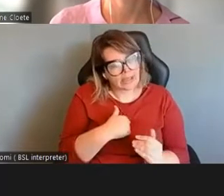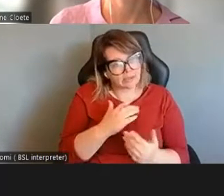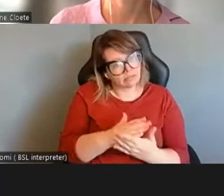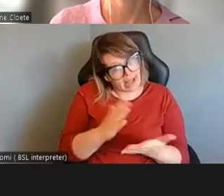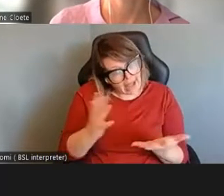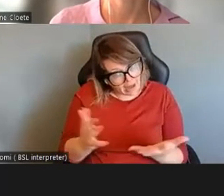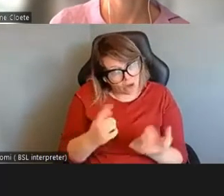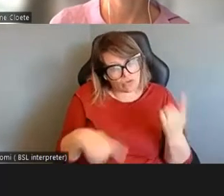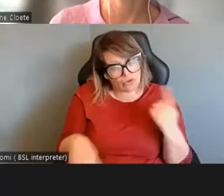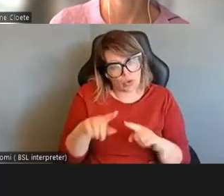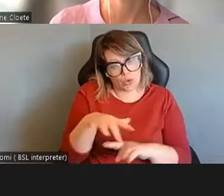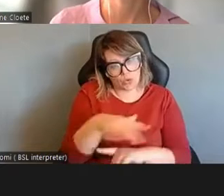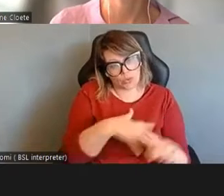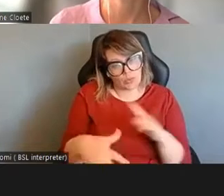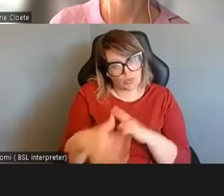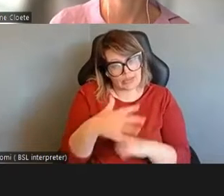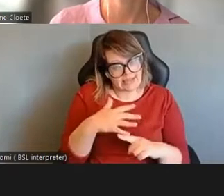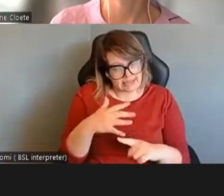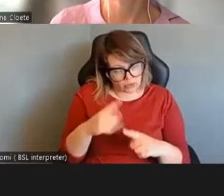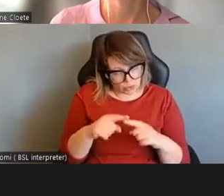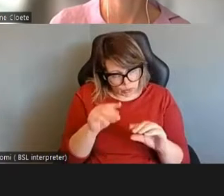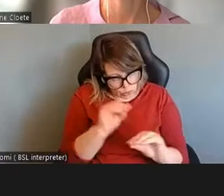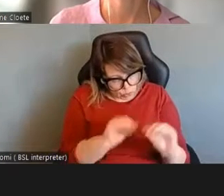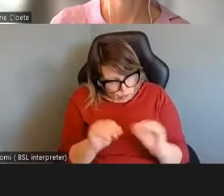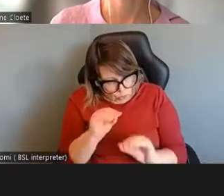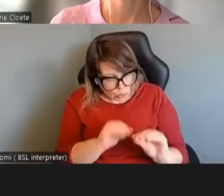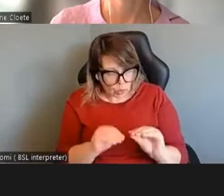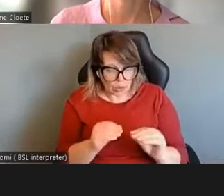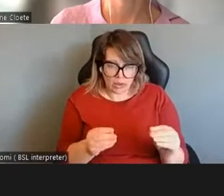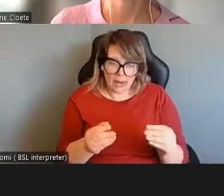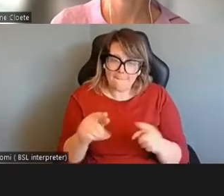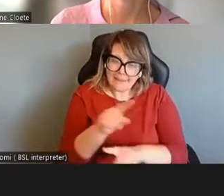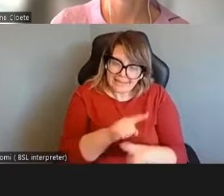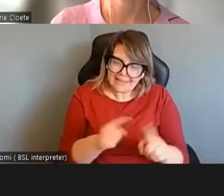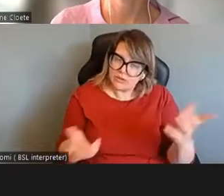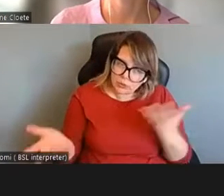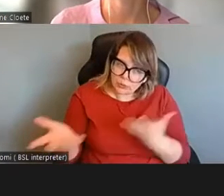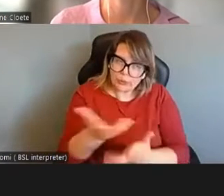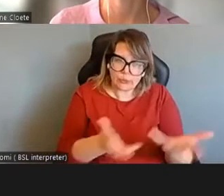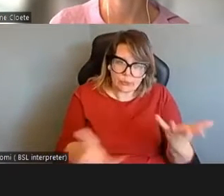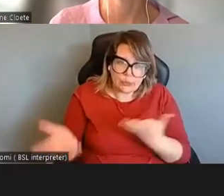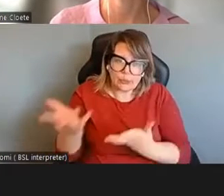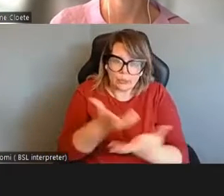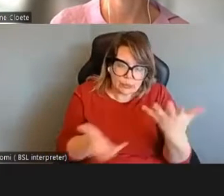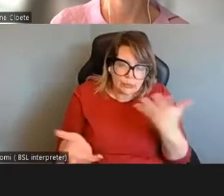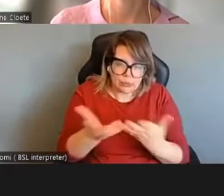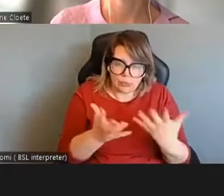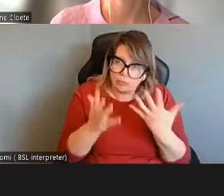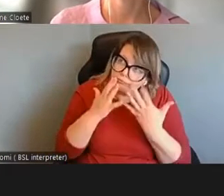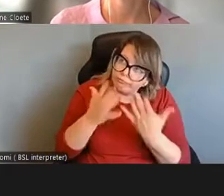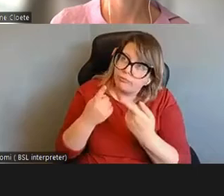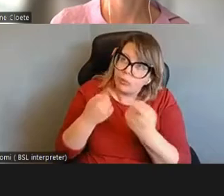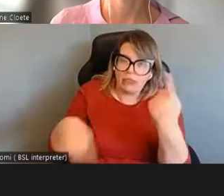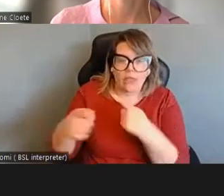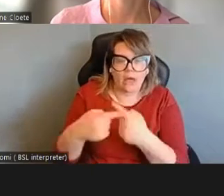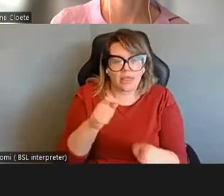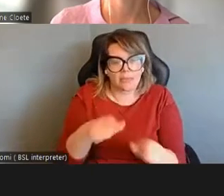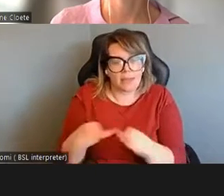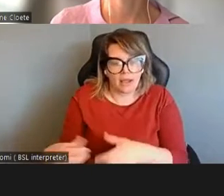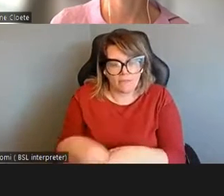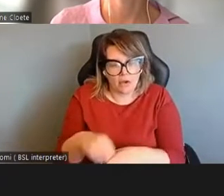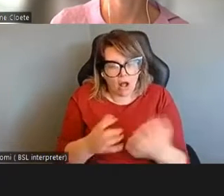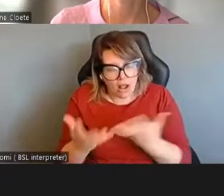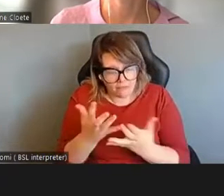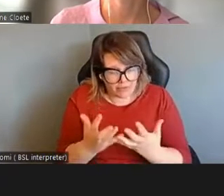groups to do these kinds of meetings for sharing the results more broadly. And it also just feels right